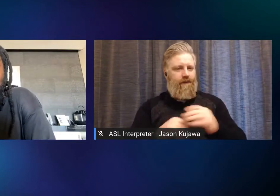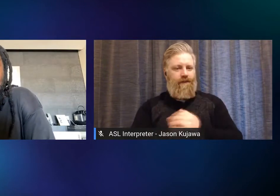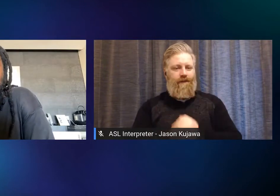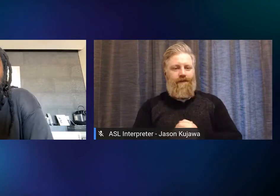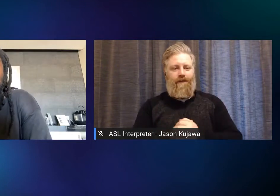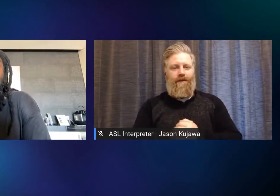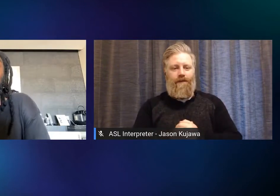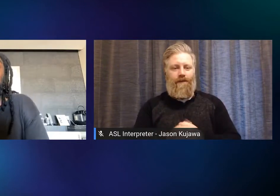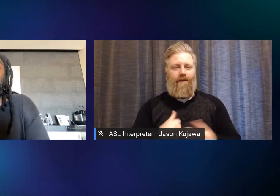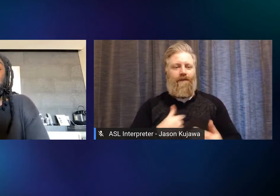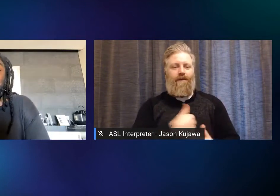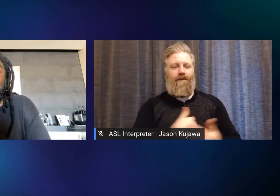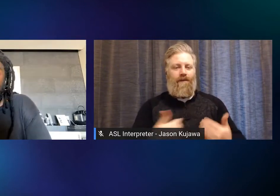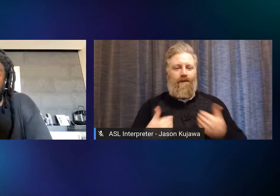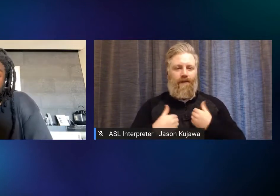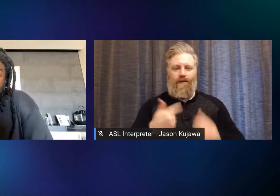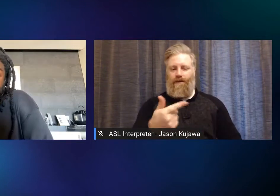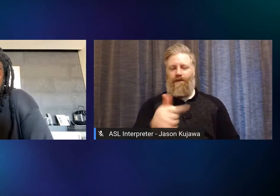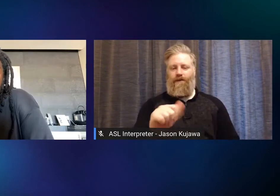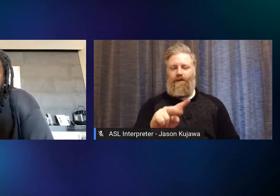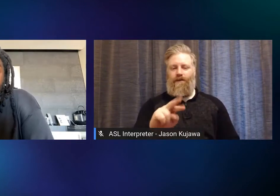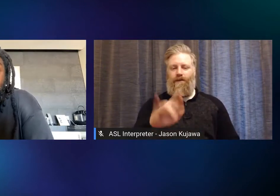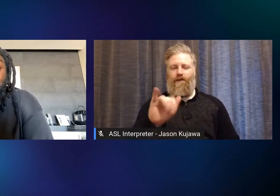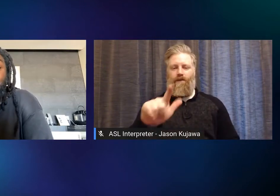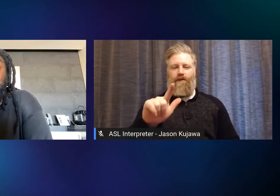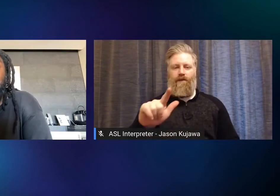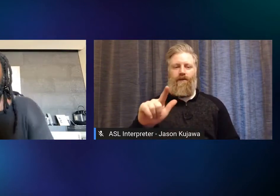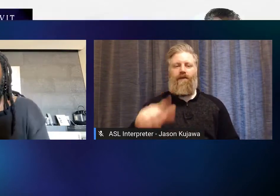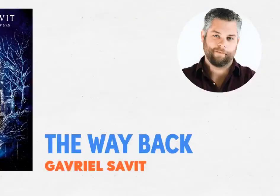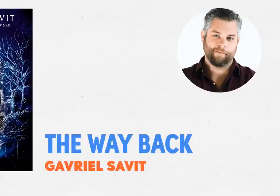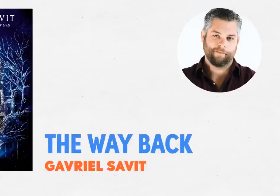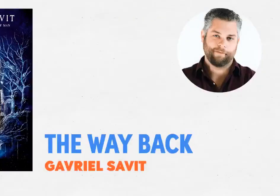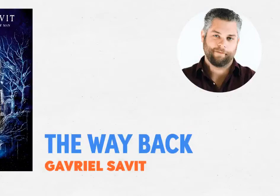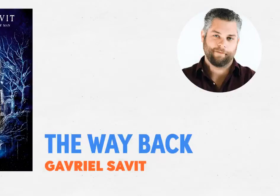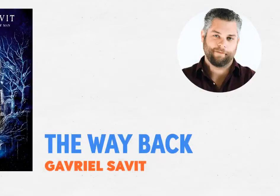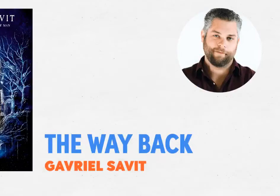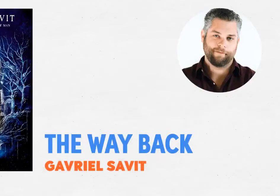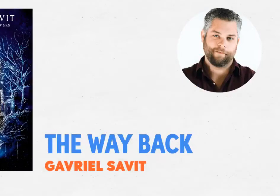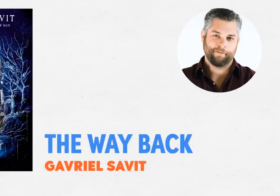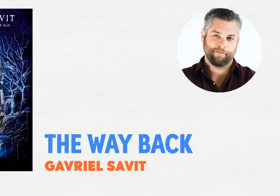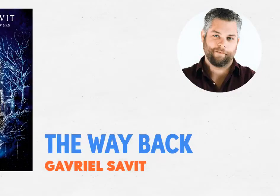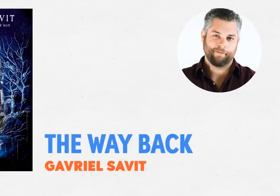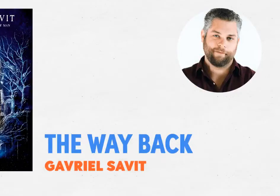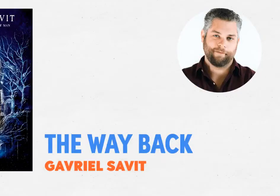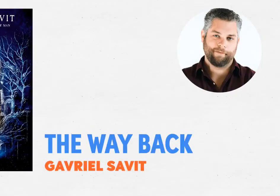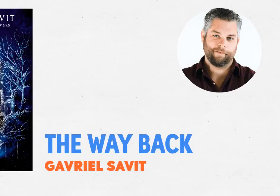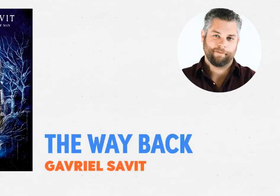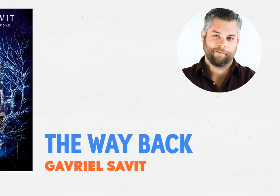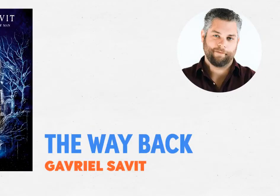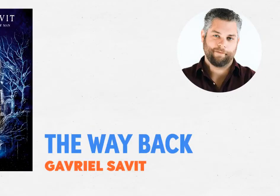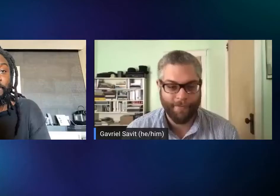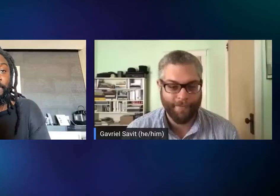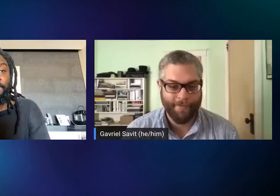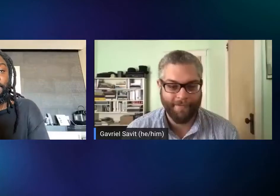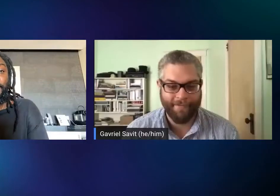last but not least, we have Gabriel Savitt for his book, The Way Back.